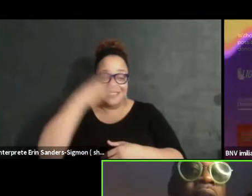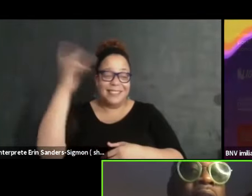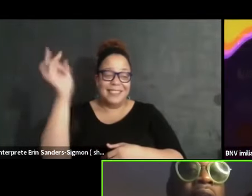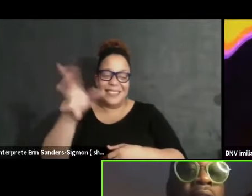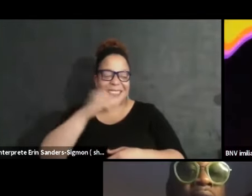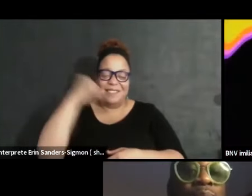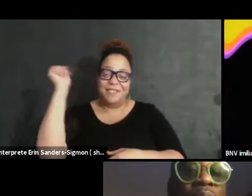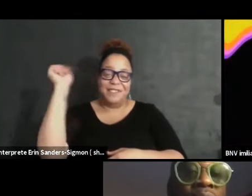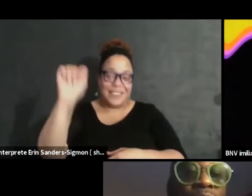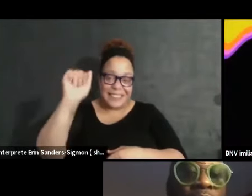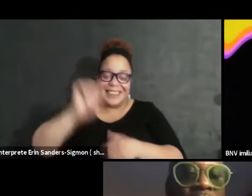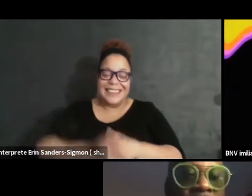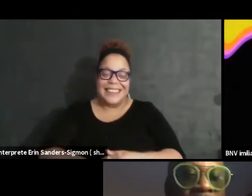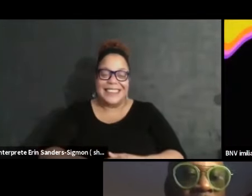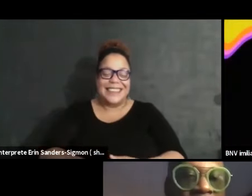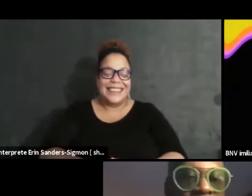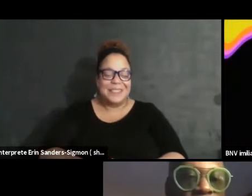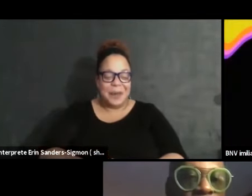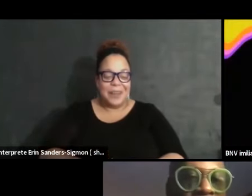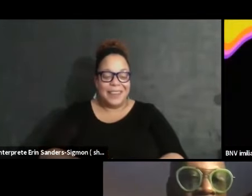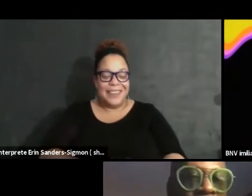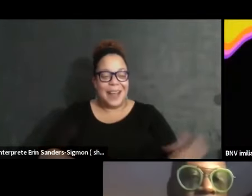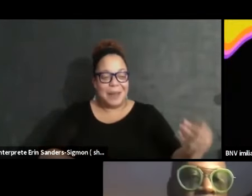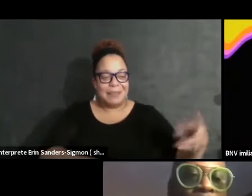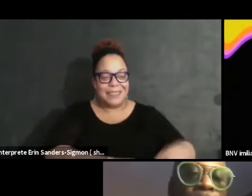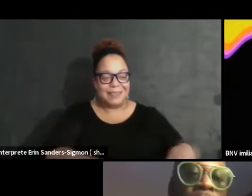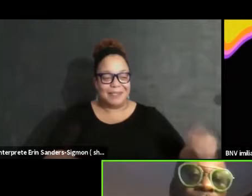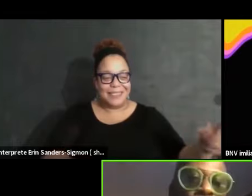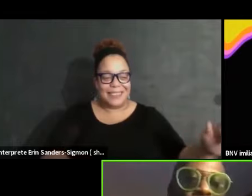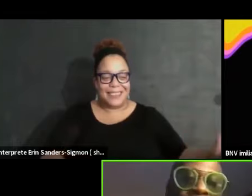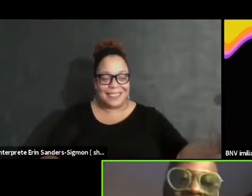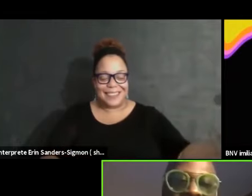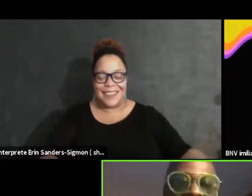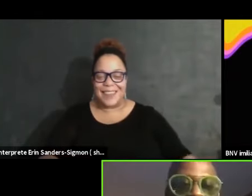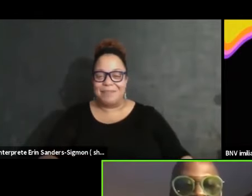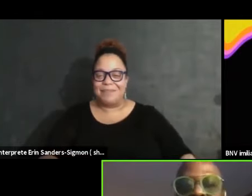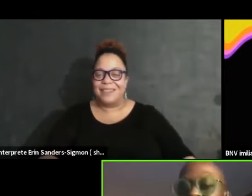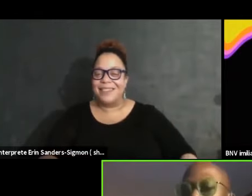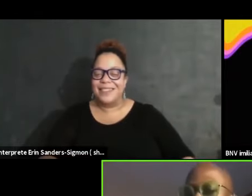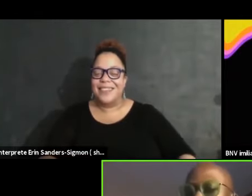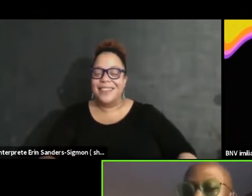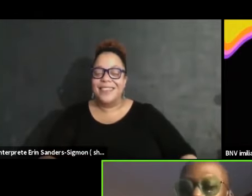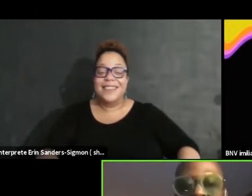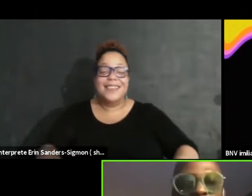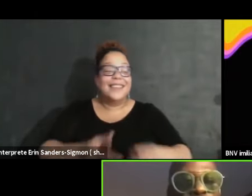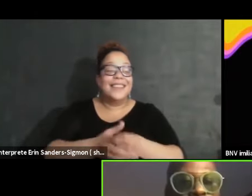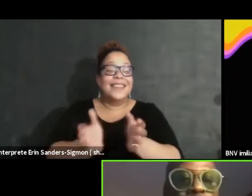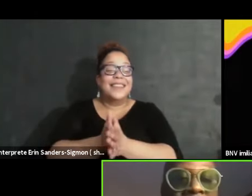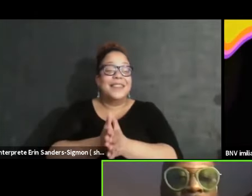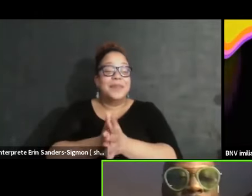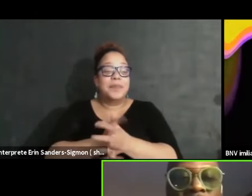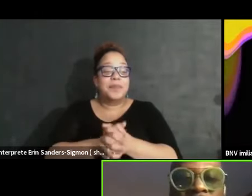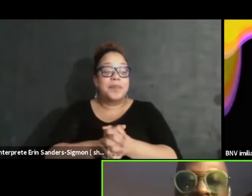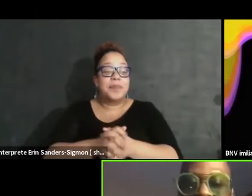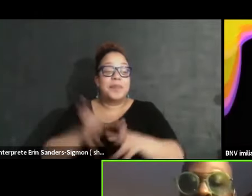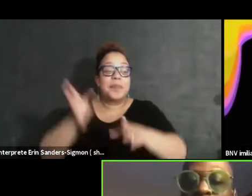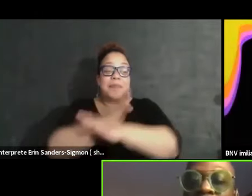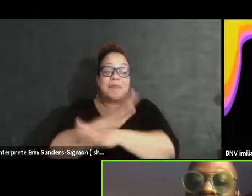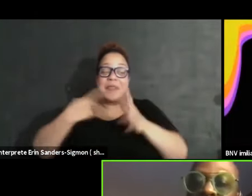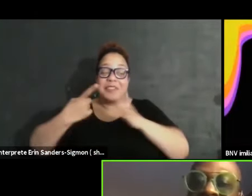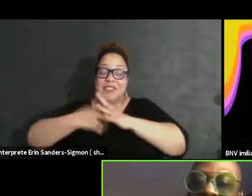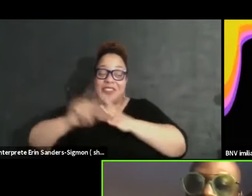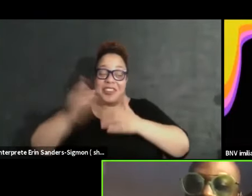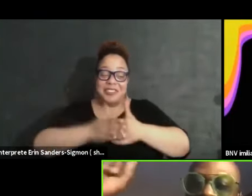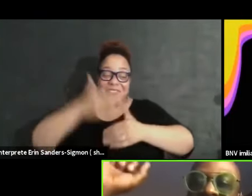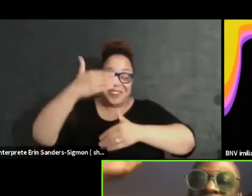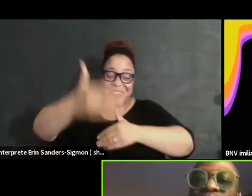ease it in as best as we can. Shout out Digable Planets. Before we get into the third round of the slam, we